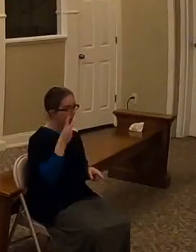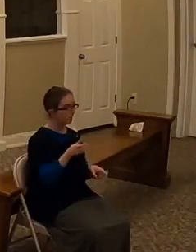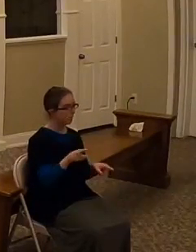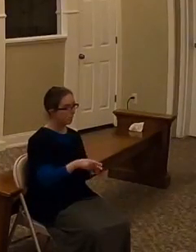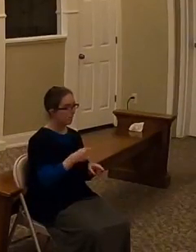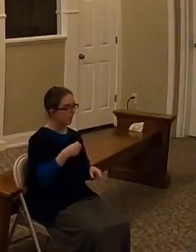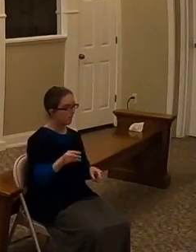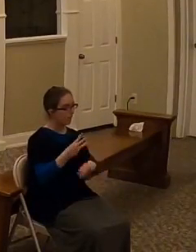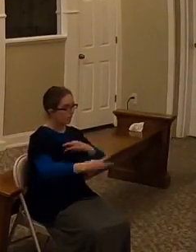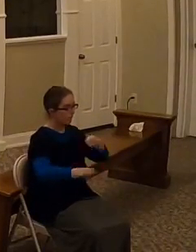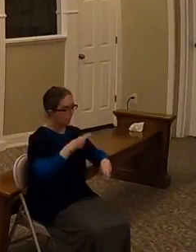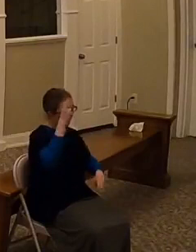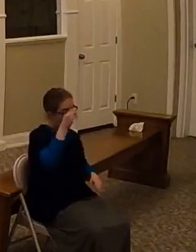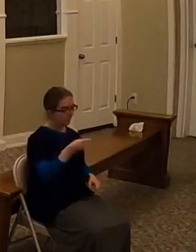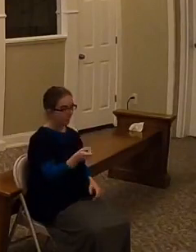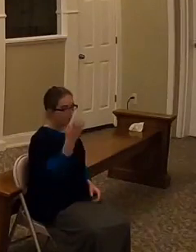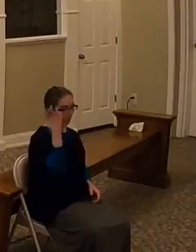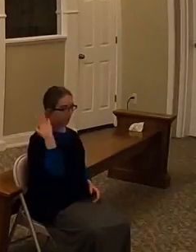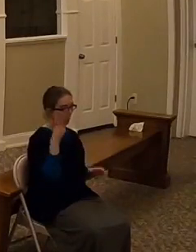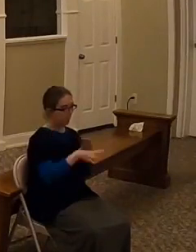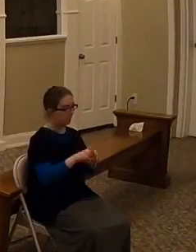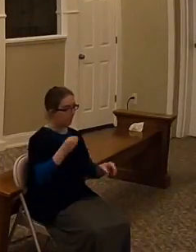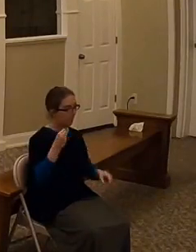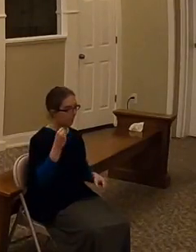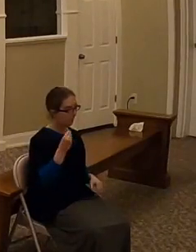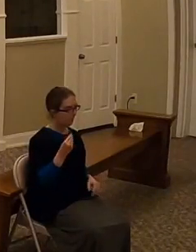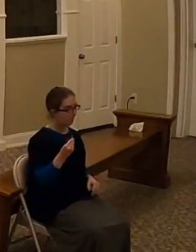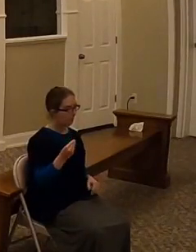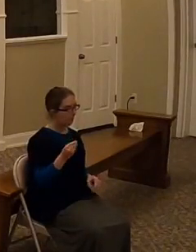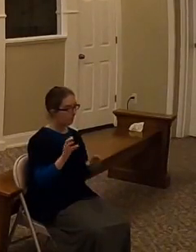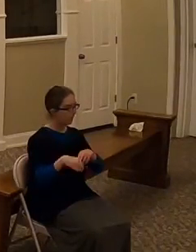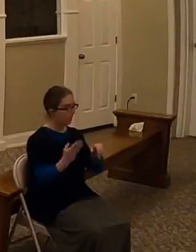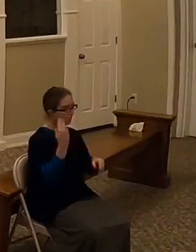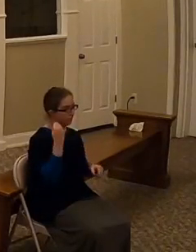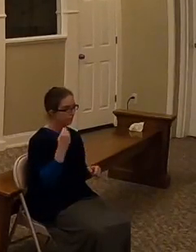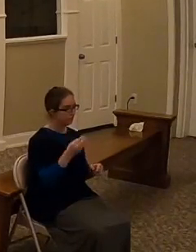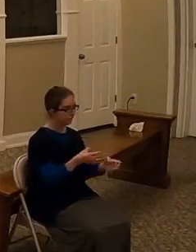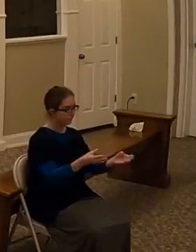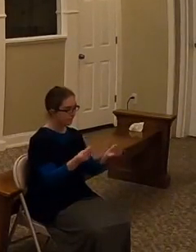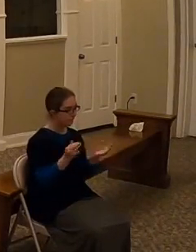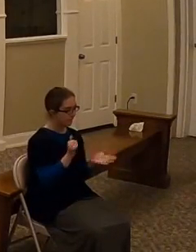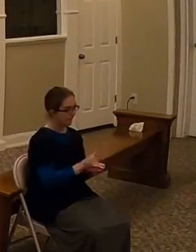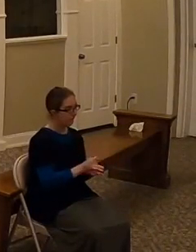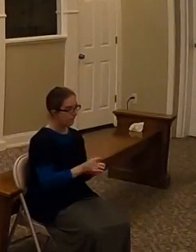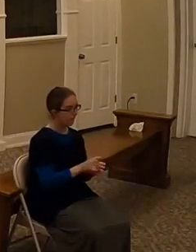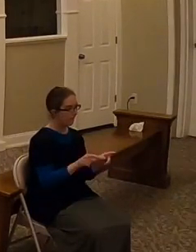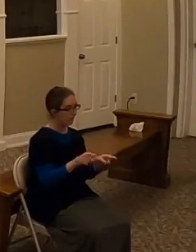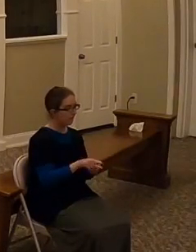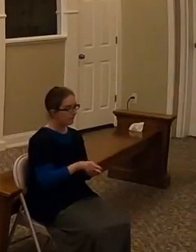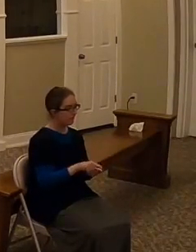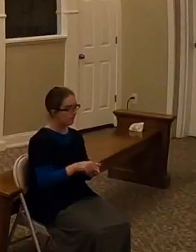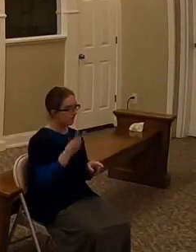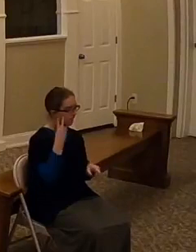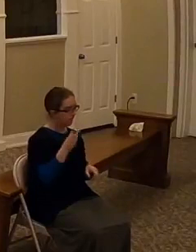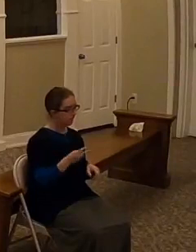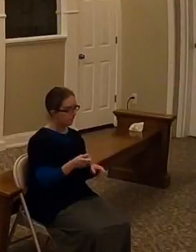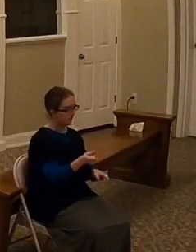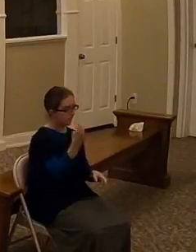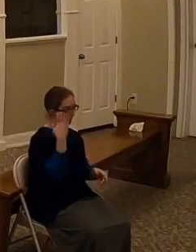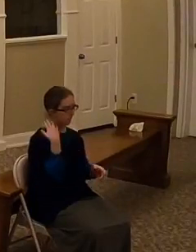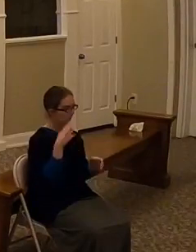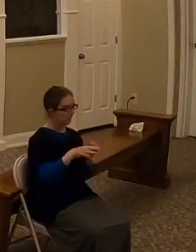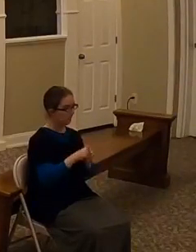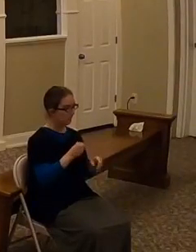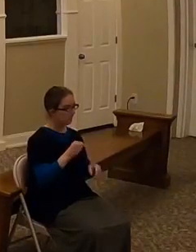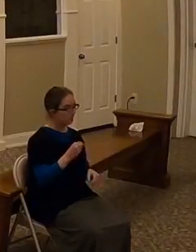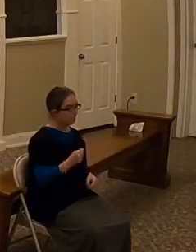of. Oh God, did you get that revelation just then? He still looked like the world he just came out